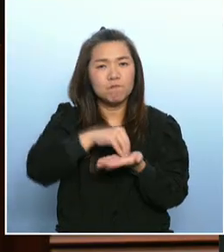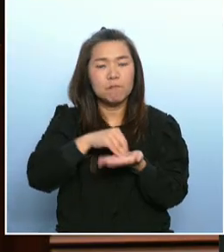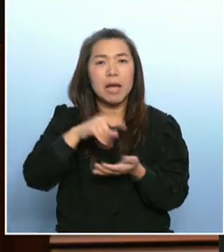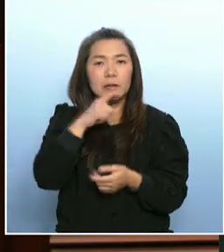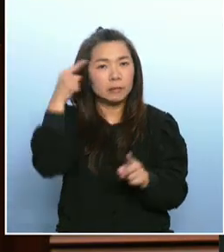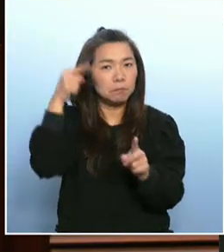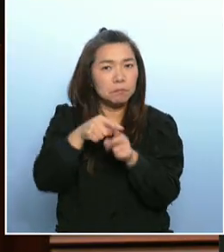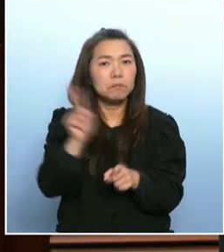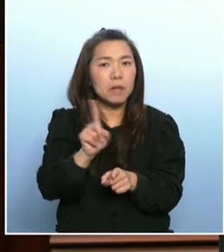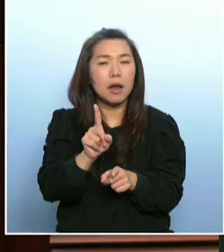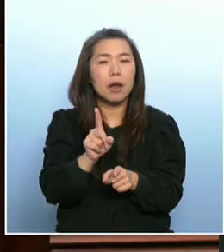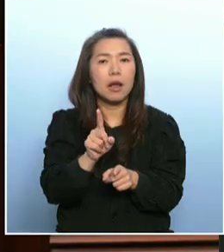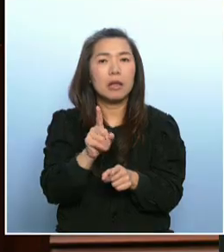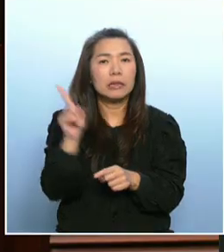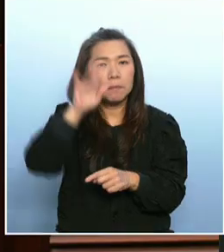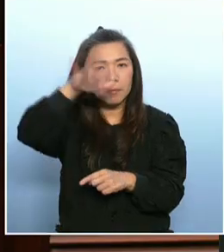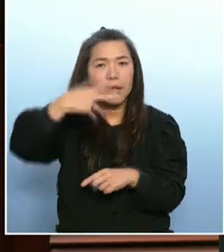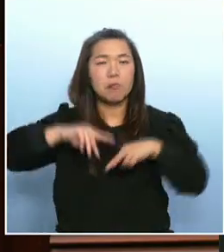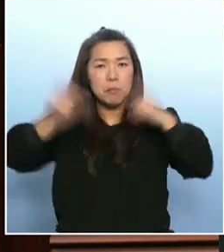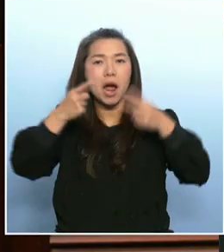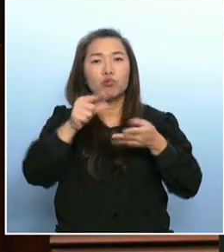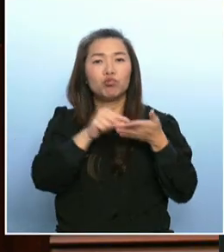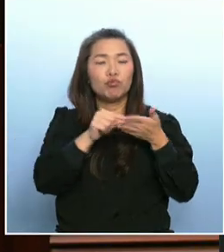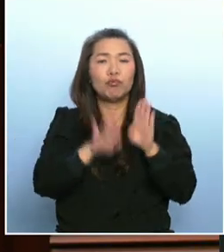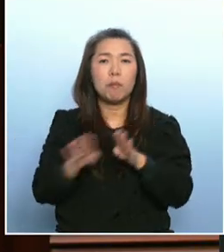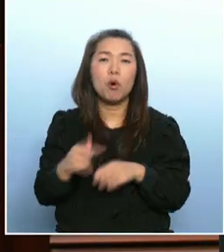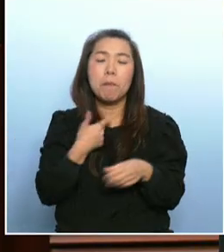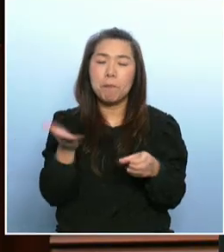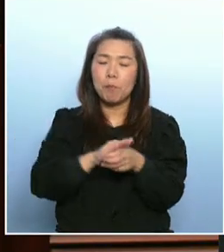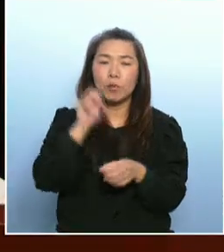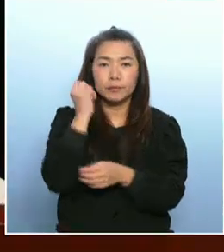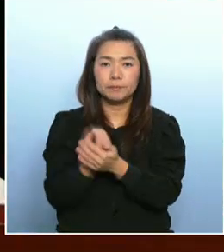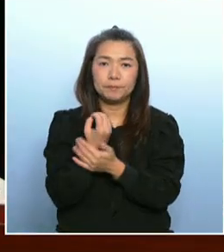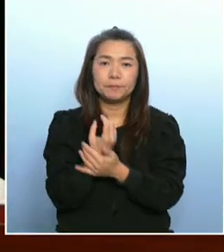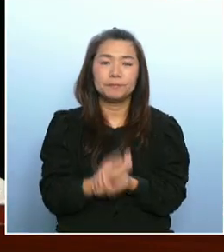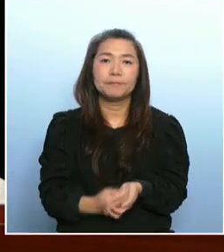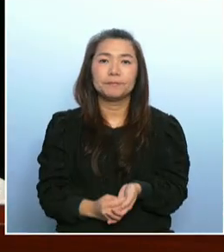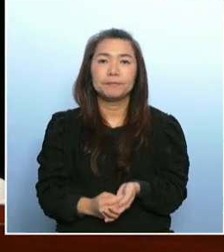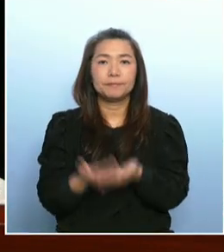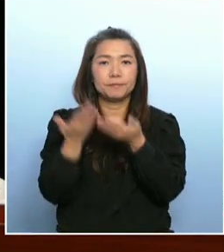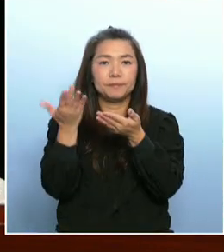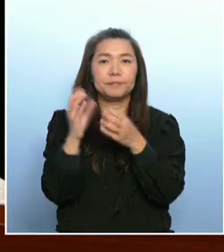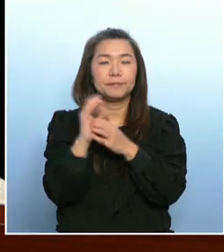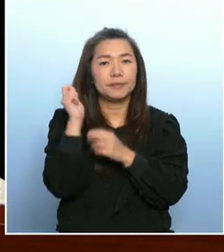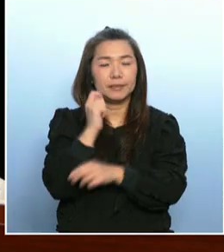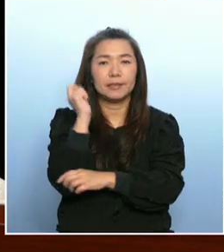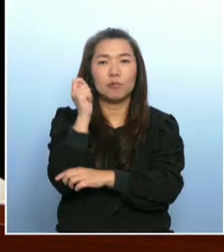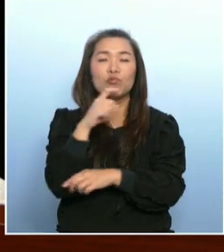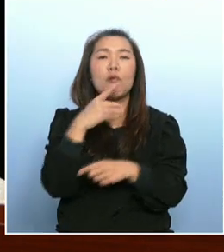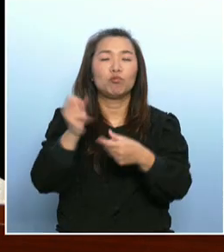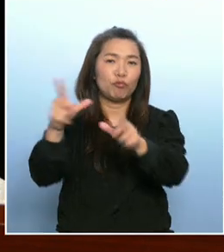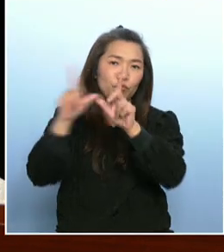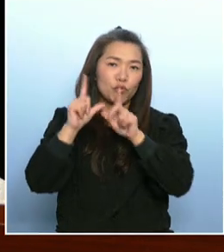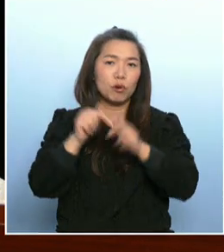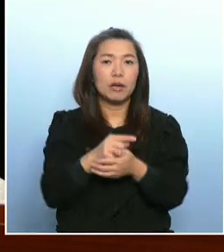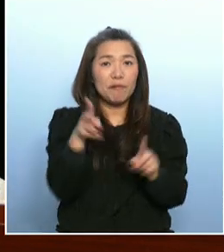problem is gone. So I wonder if the LWD will give us a plan on how they will improve the